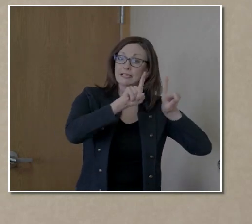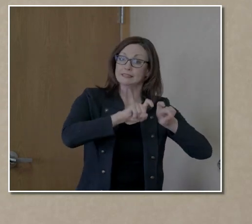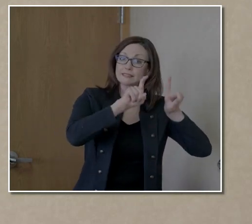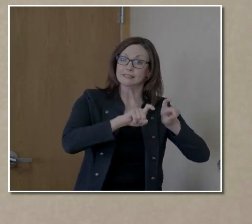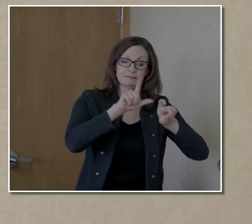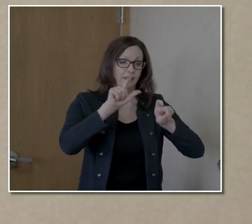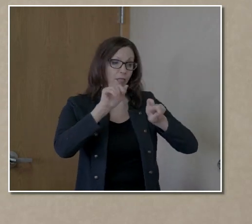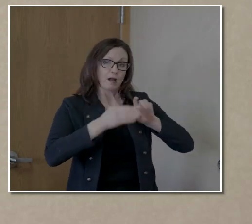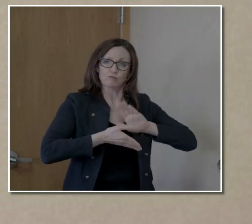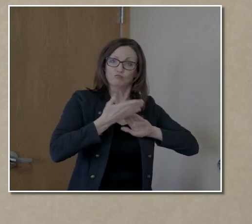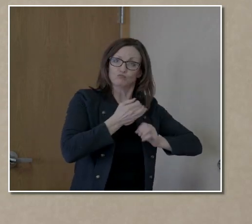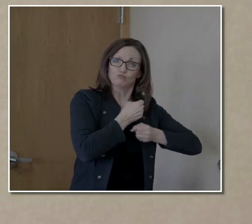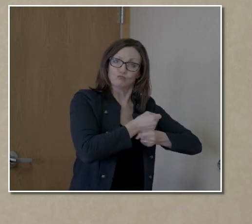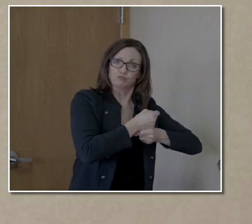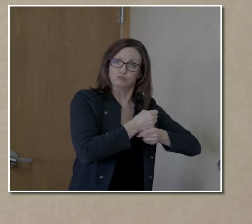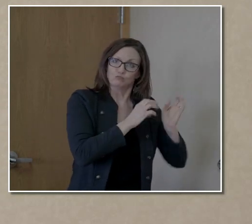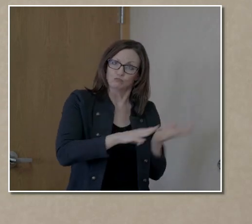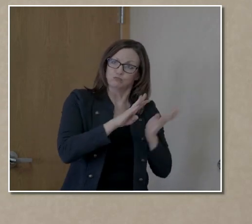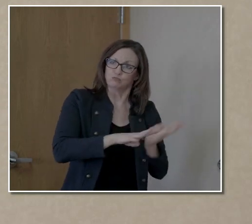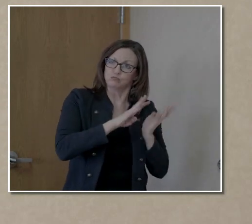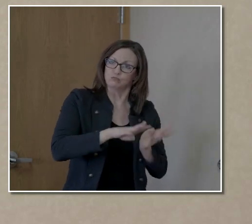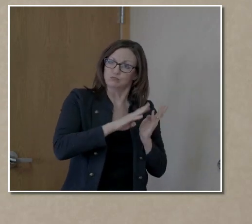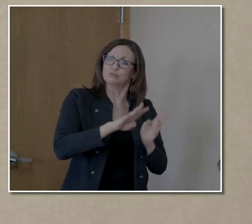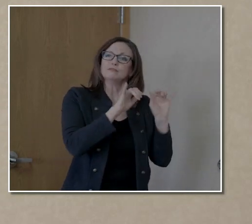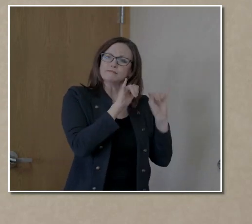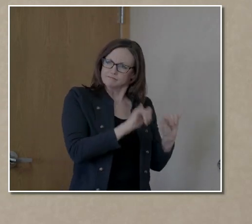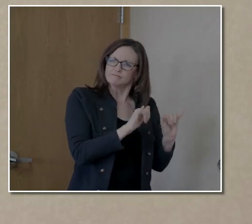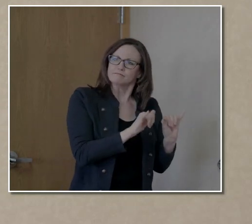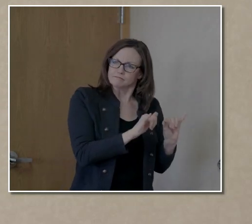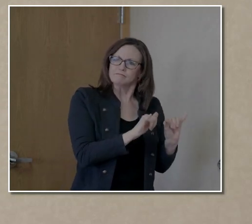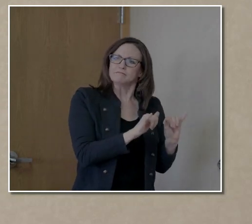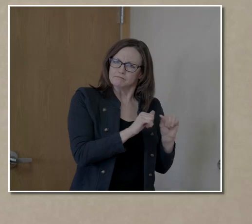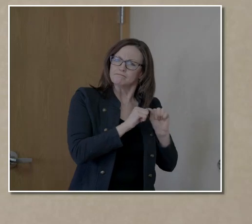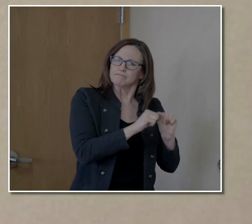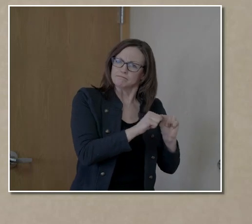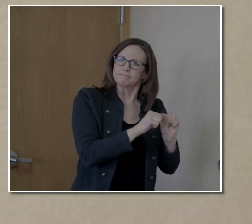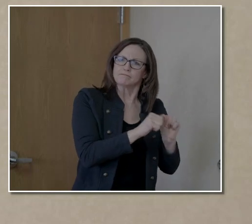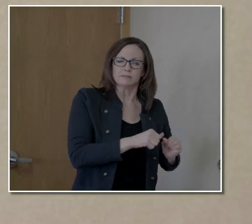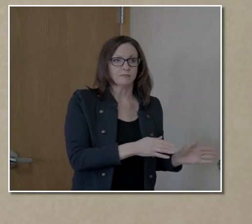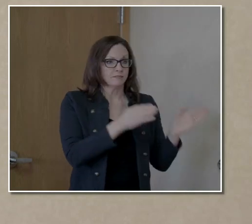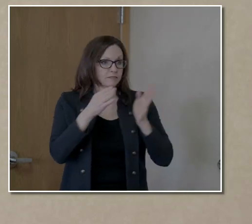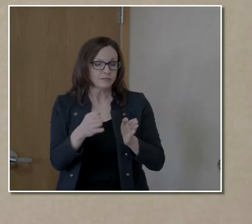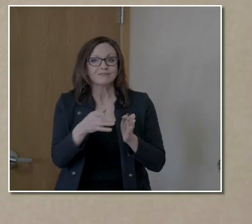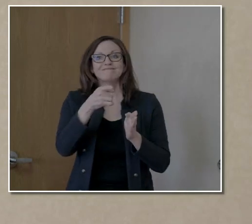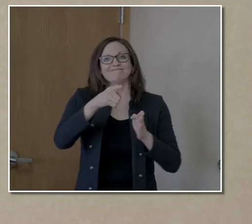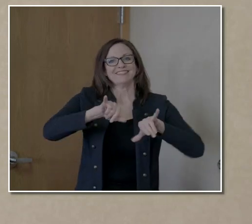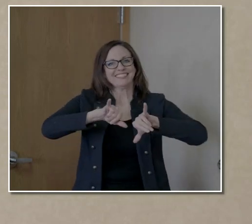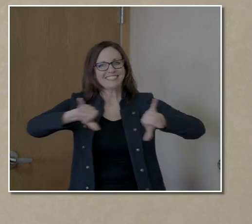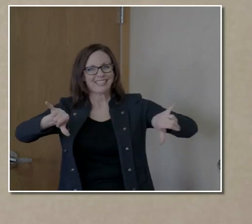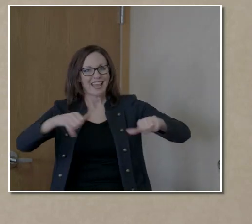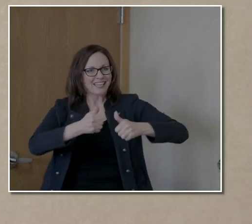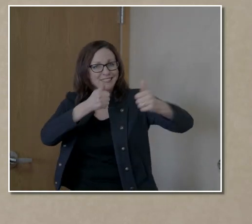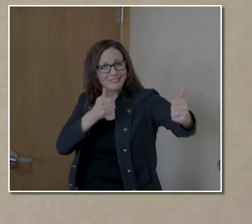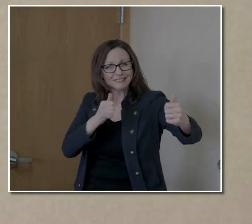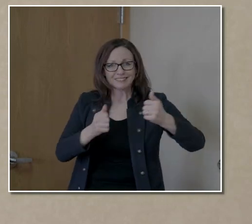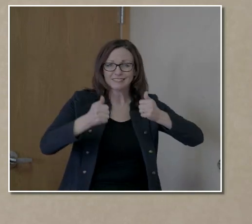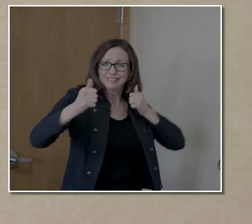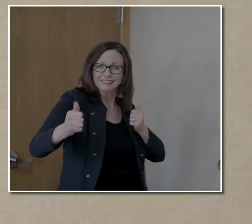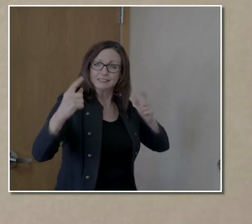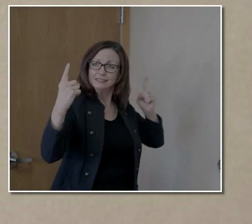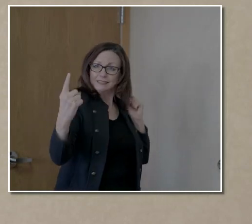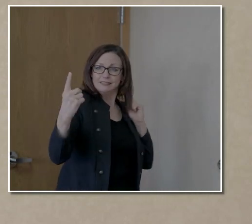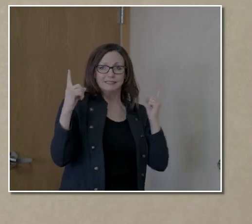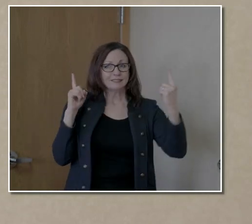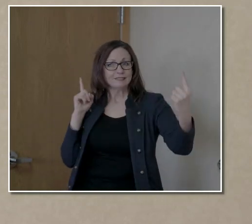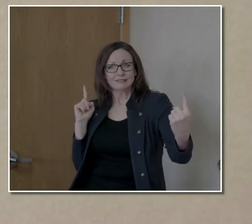their contacts know when they need to quarantine. We've set up isolation facilities where people can safely isolate if